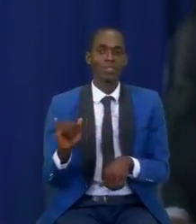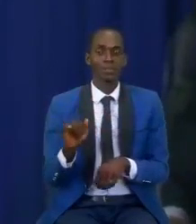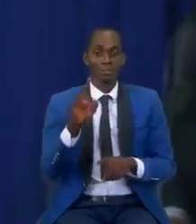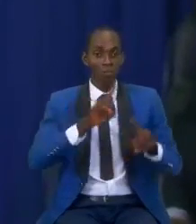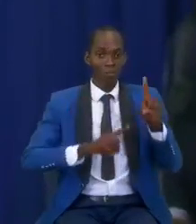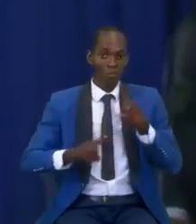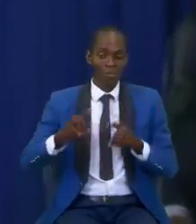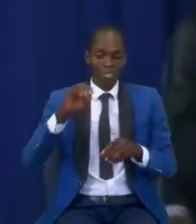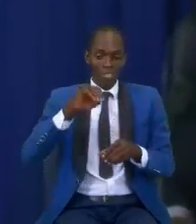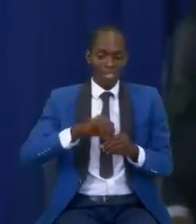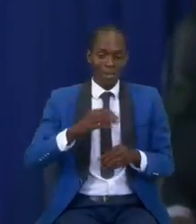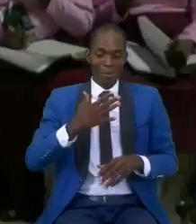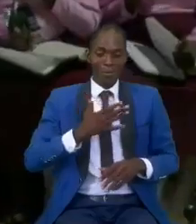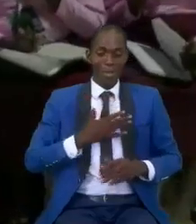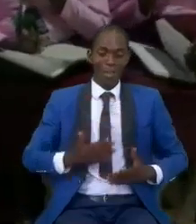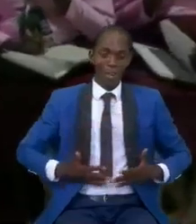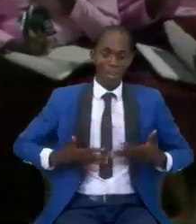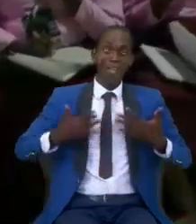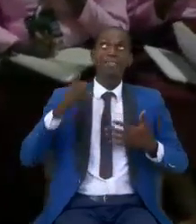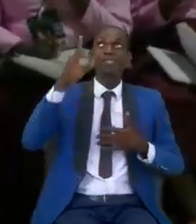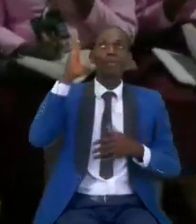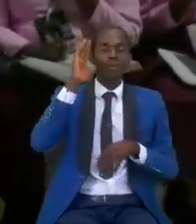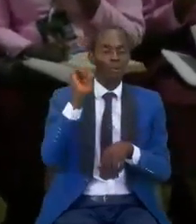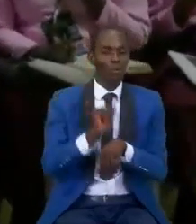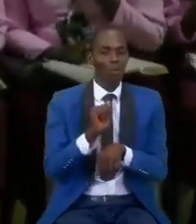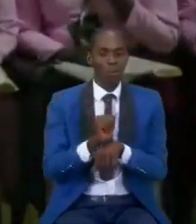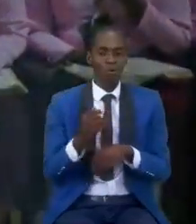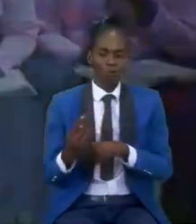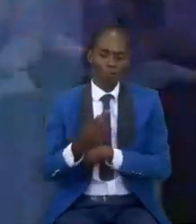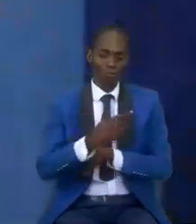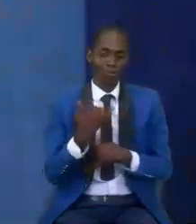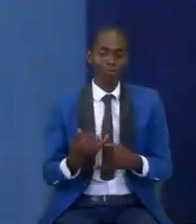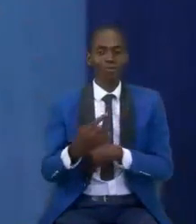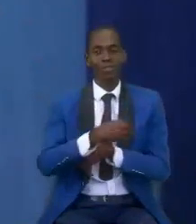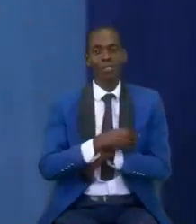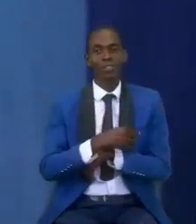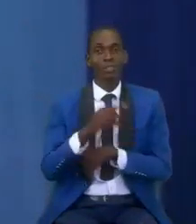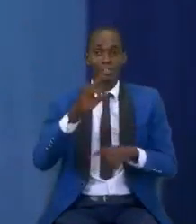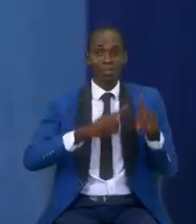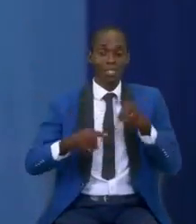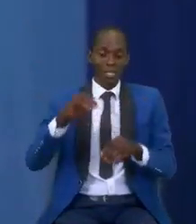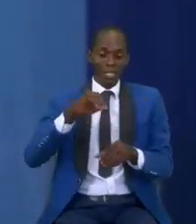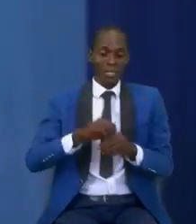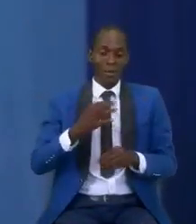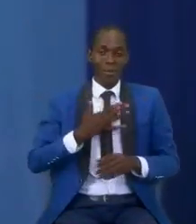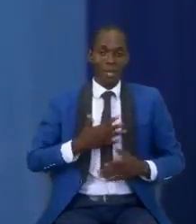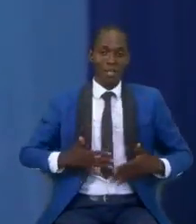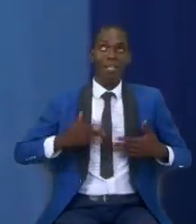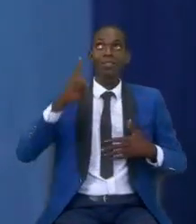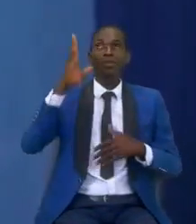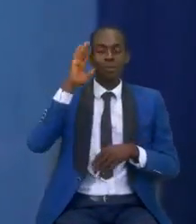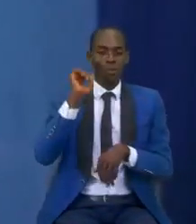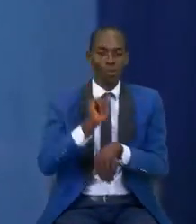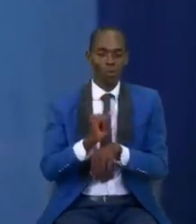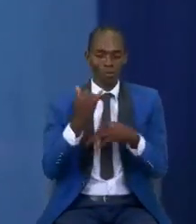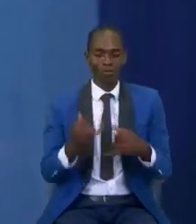my life it will work today. Let's now look at what work does he do? The Father keeping on